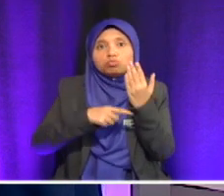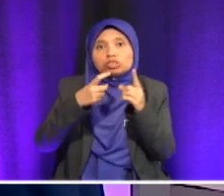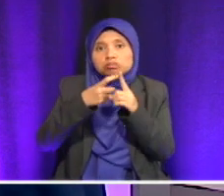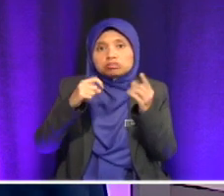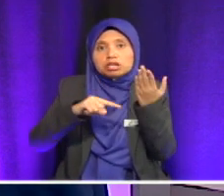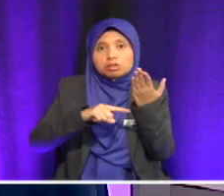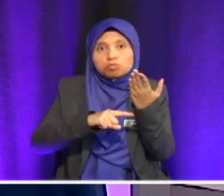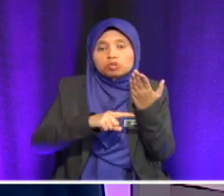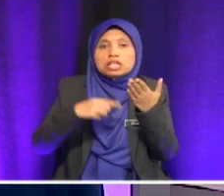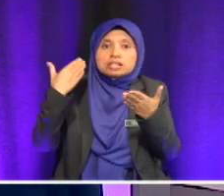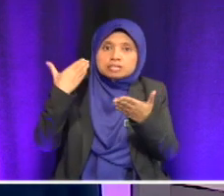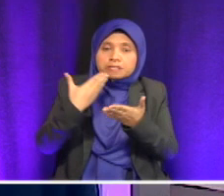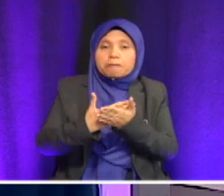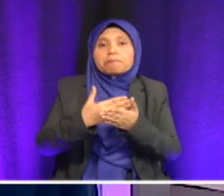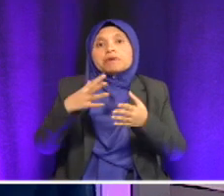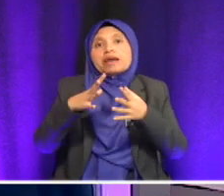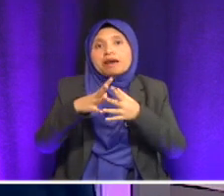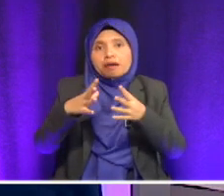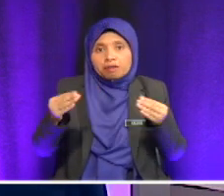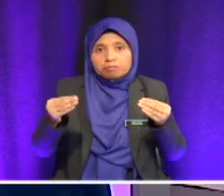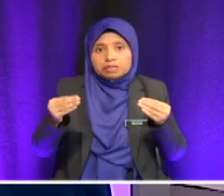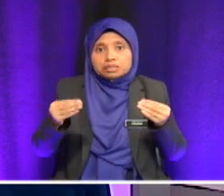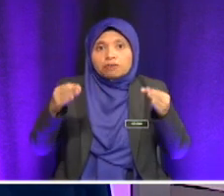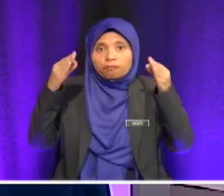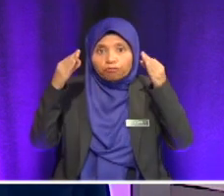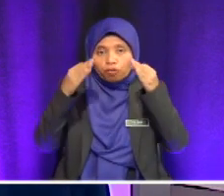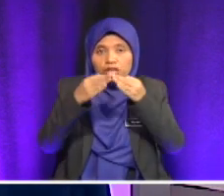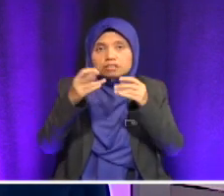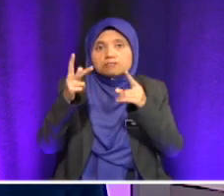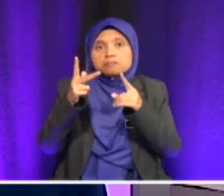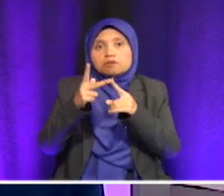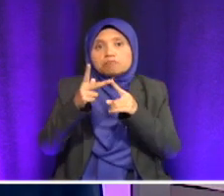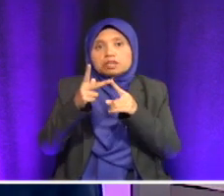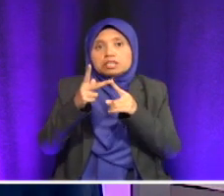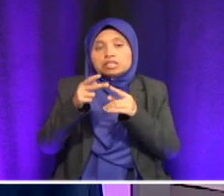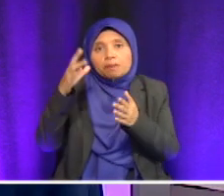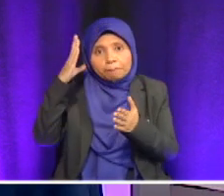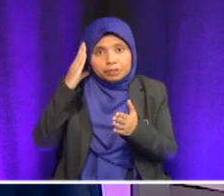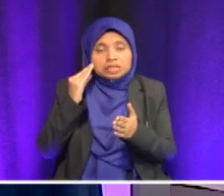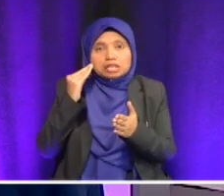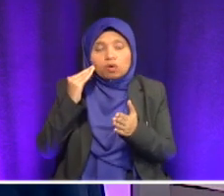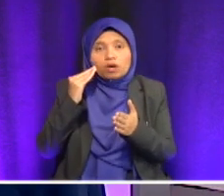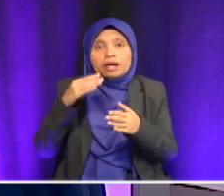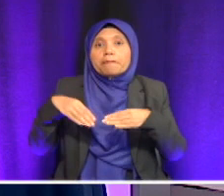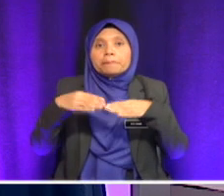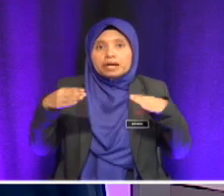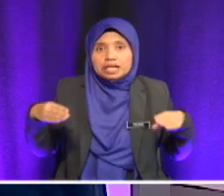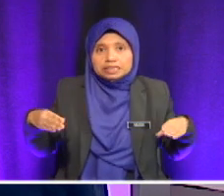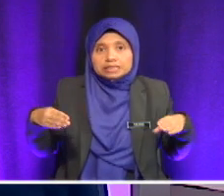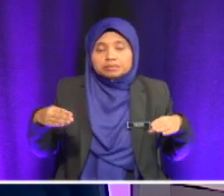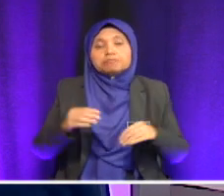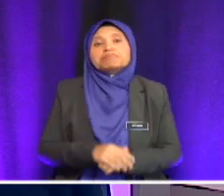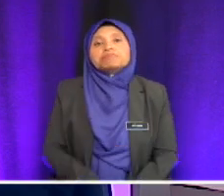intensive reading is in-depth reading, done usually focused to build the knowledge of the language rather than to practice their reading